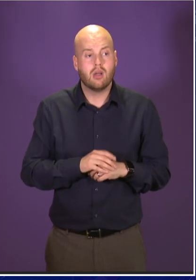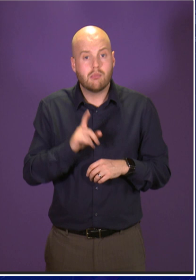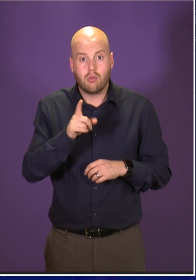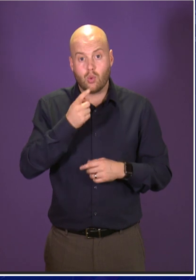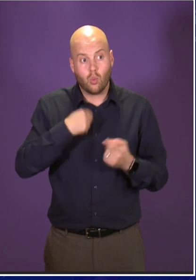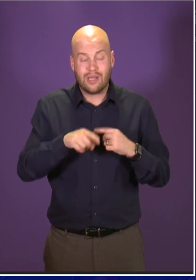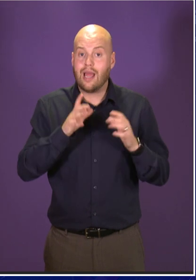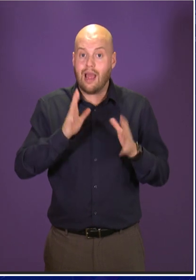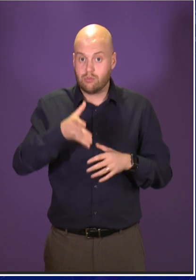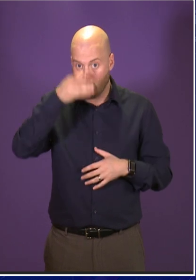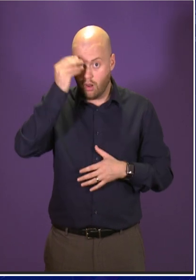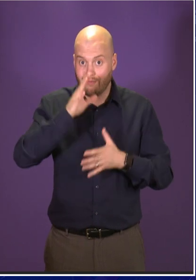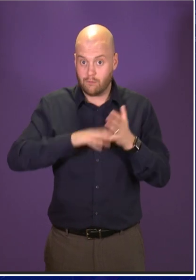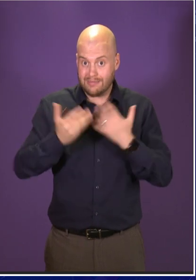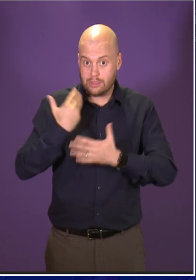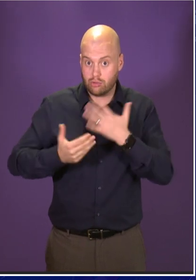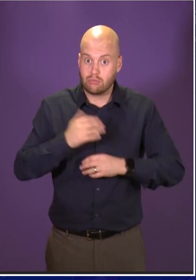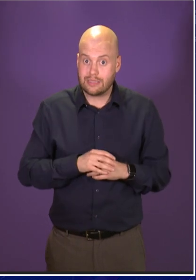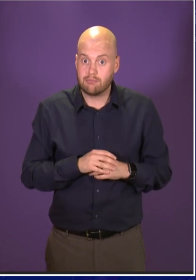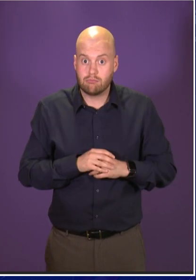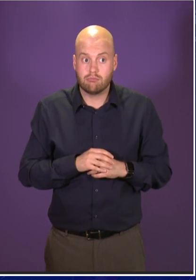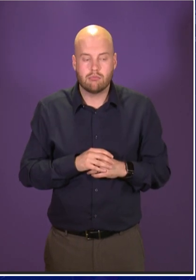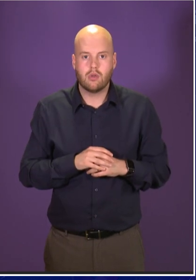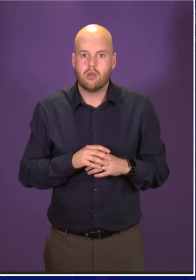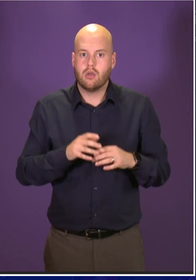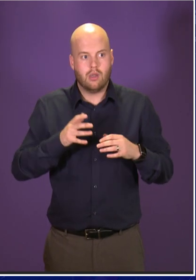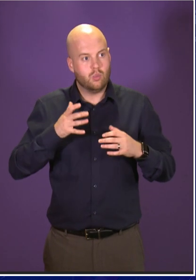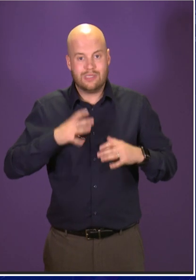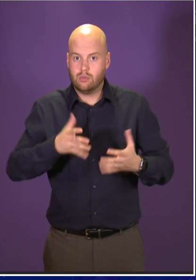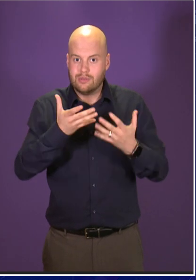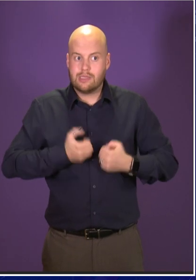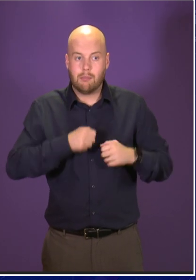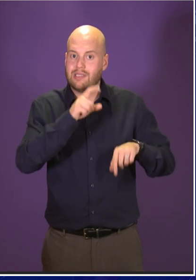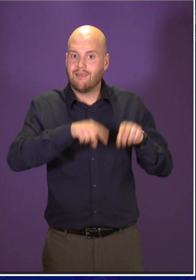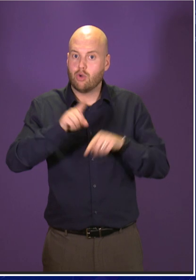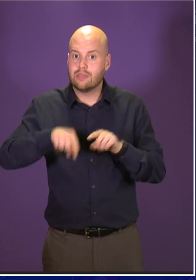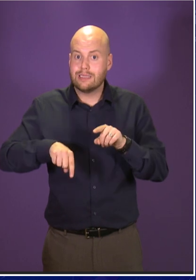history. In all the periods in which we repressed and rejected diversity,